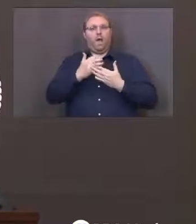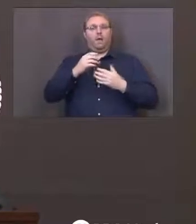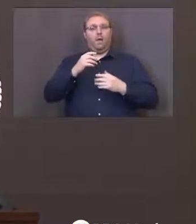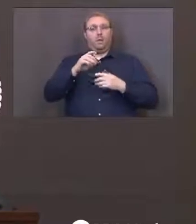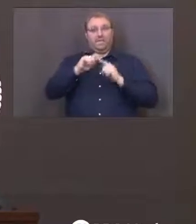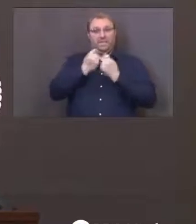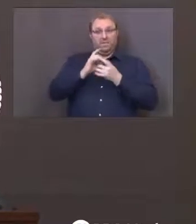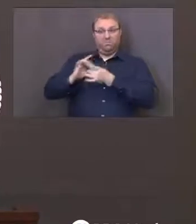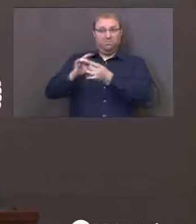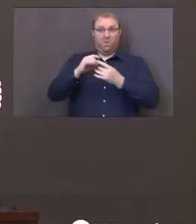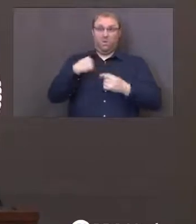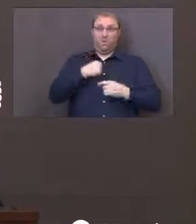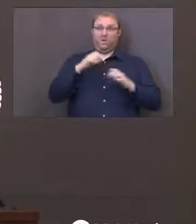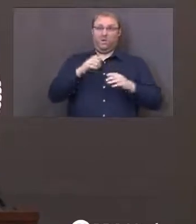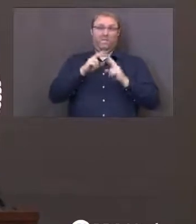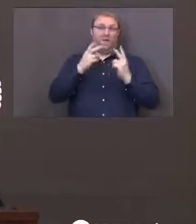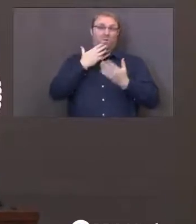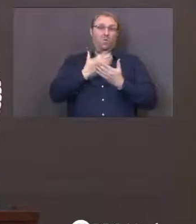there right now.